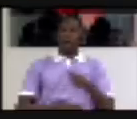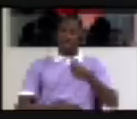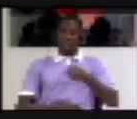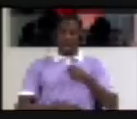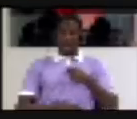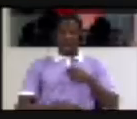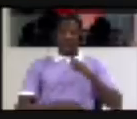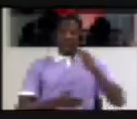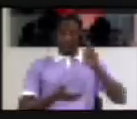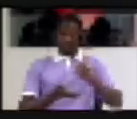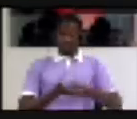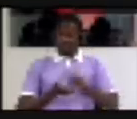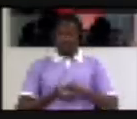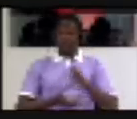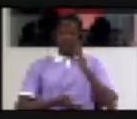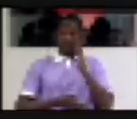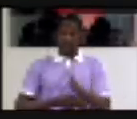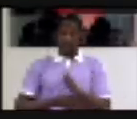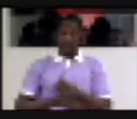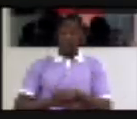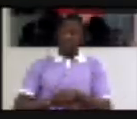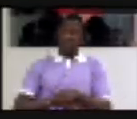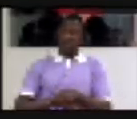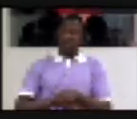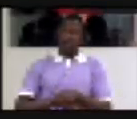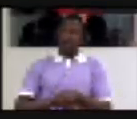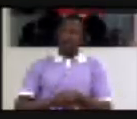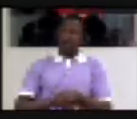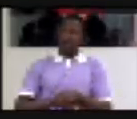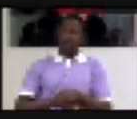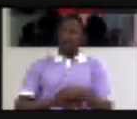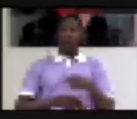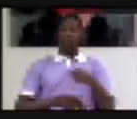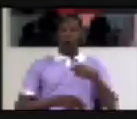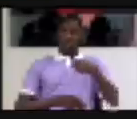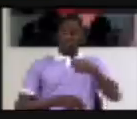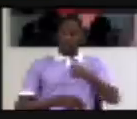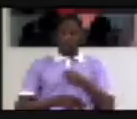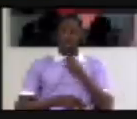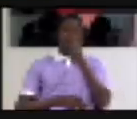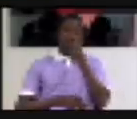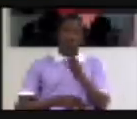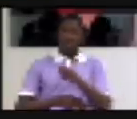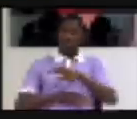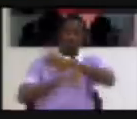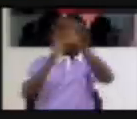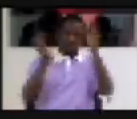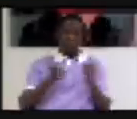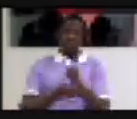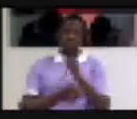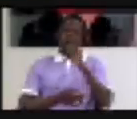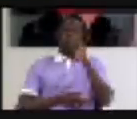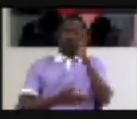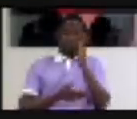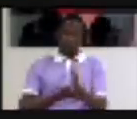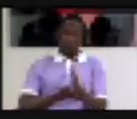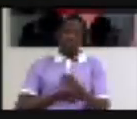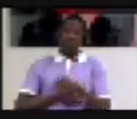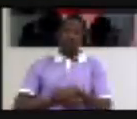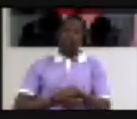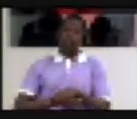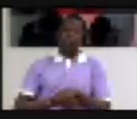that I affirm that I will tell the whole truth. I will tell the whole